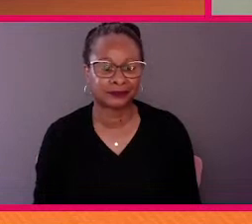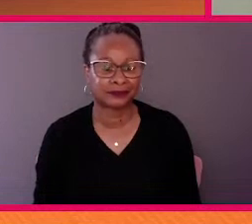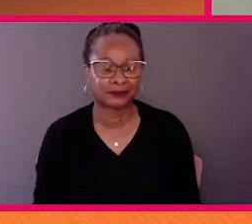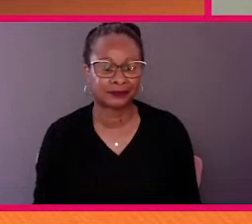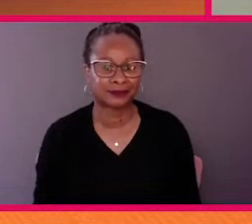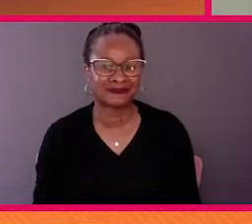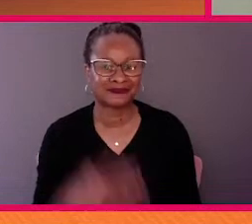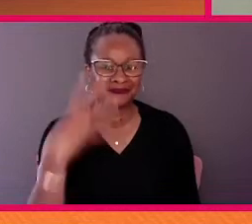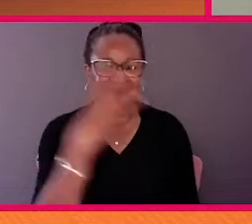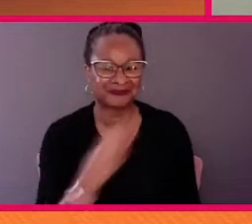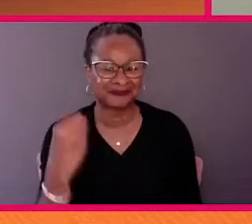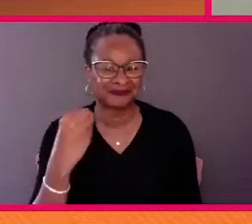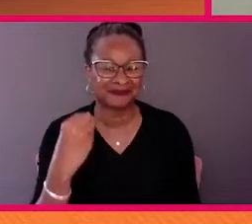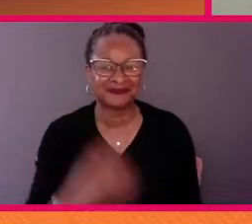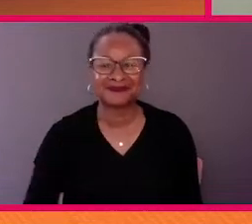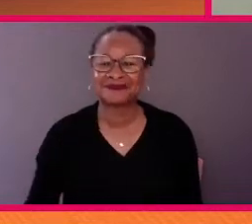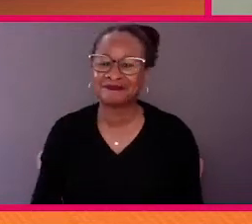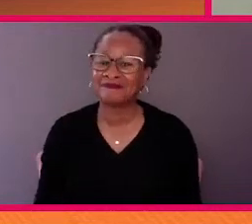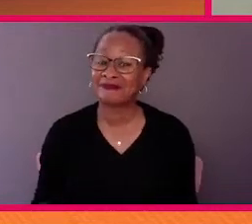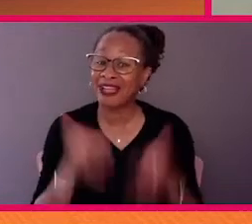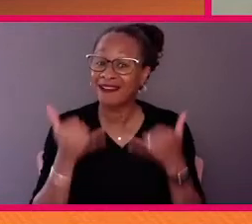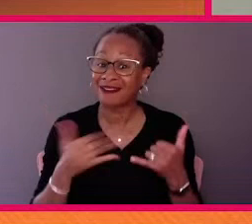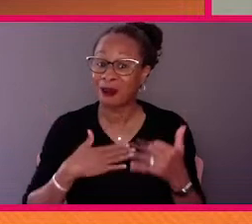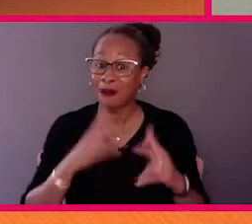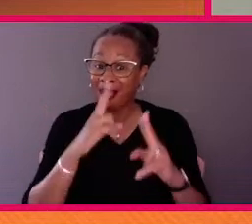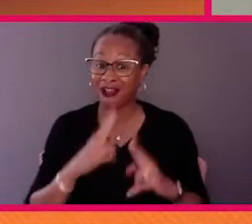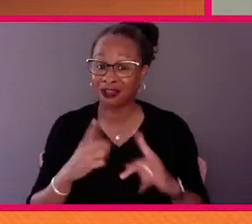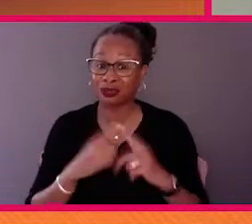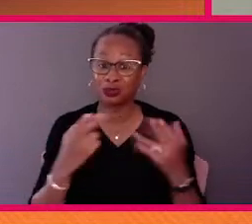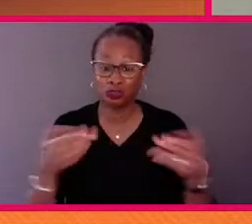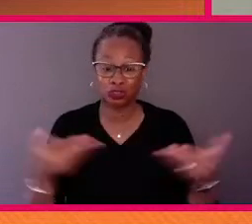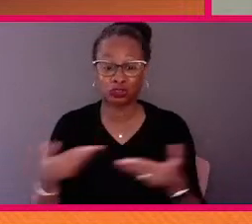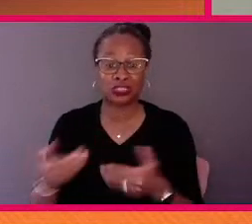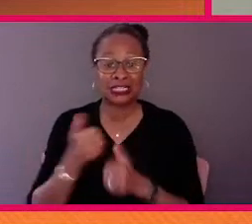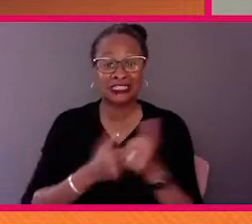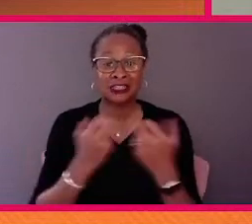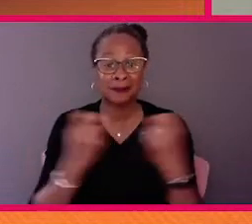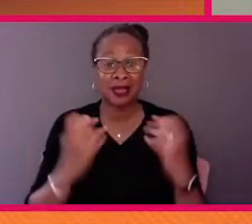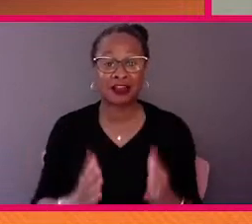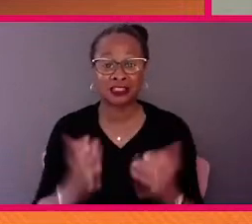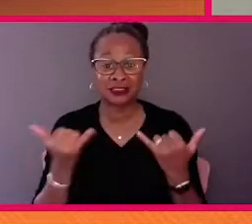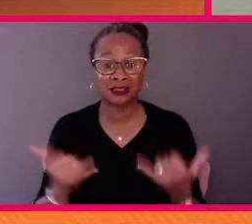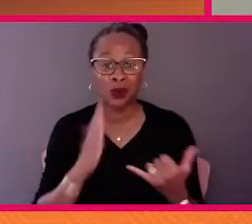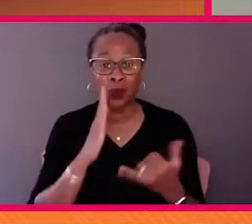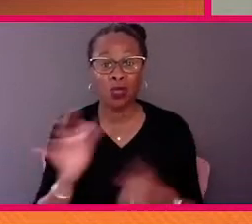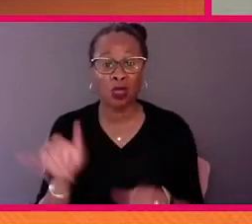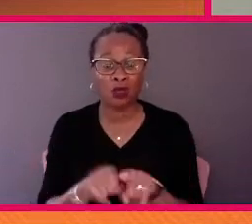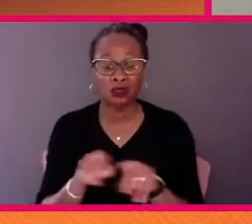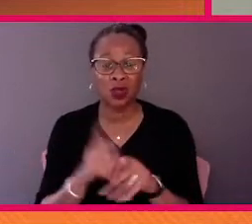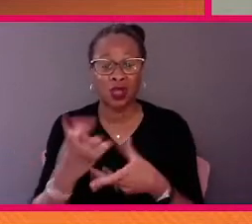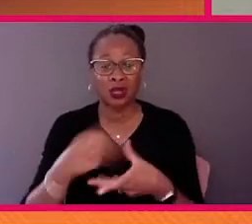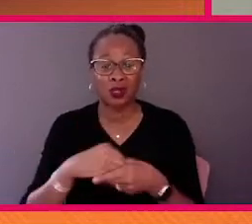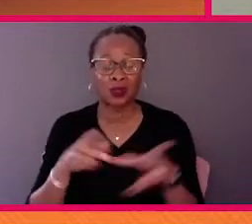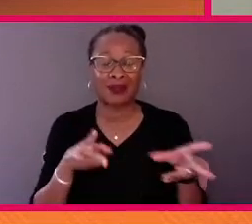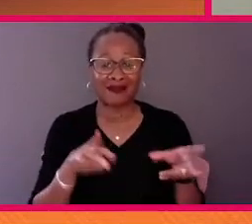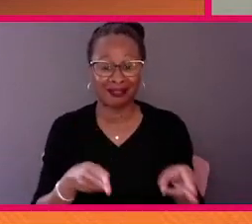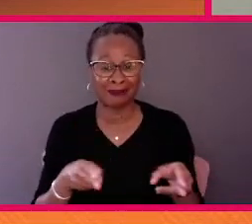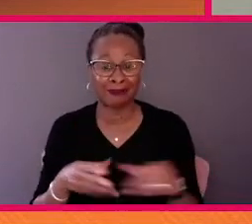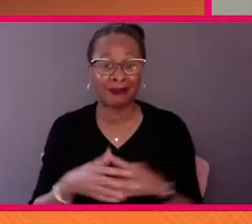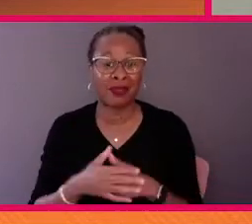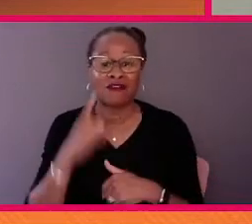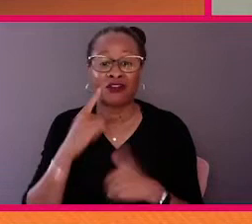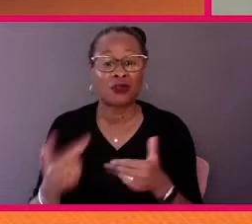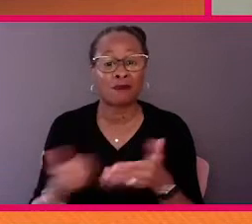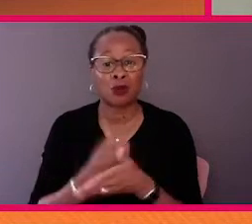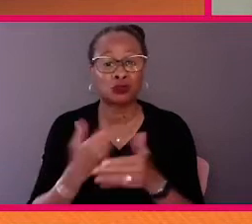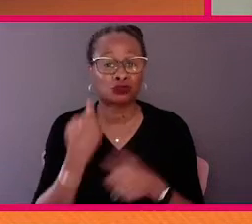Beautiful. All right, now it is my honor to introduce each of the panelists that will also include a clip from their most recent films that centers